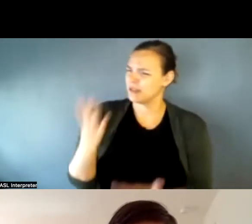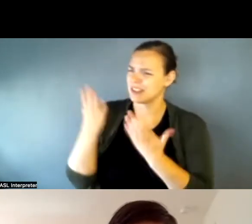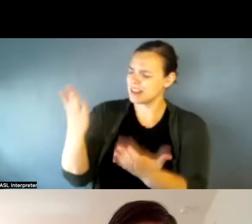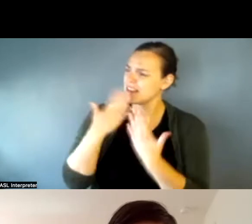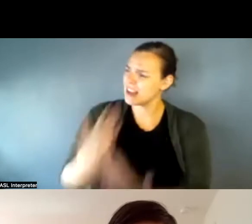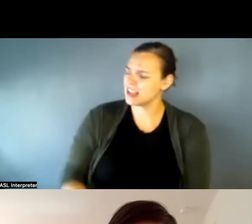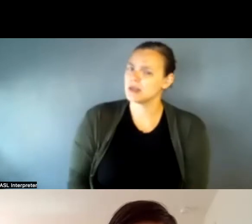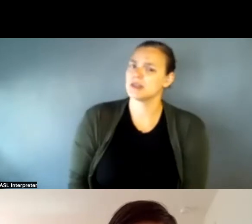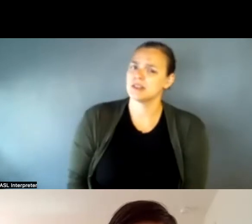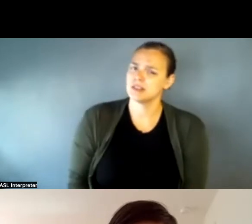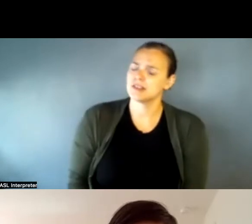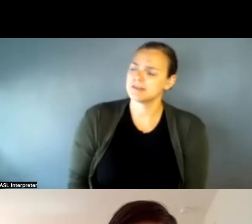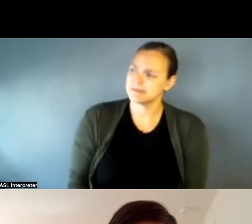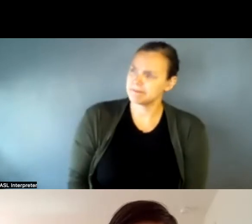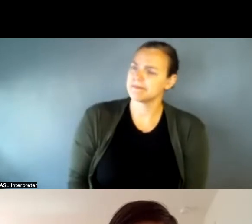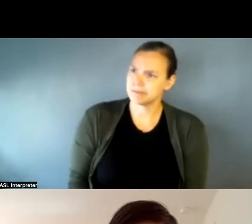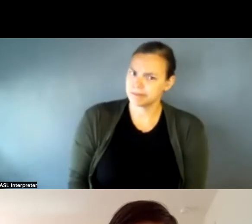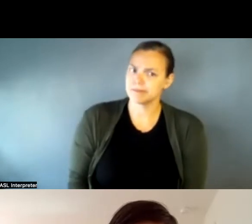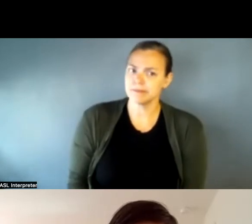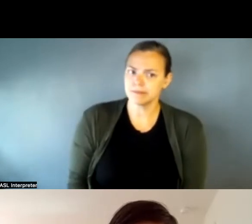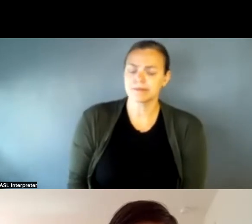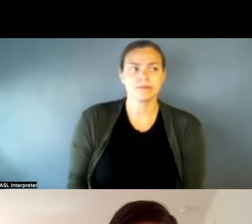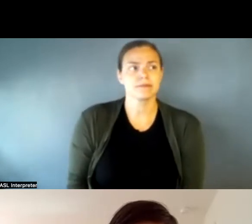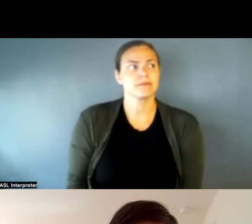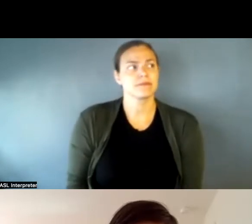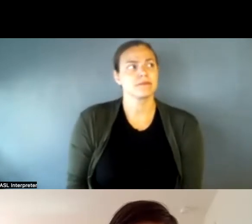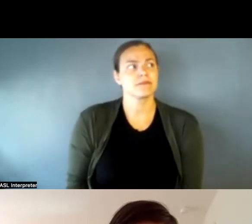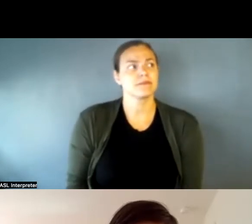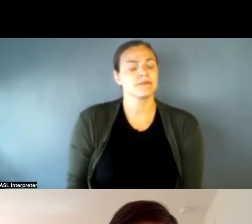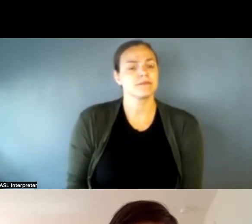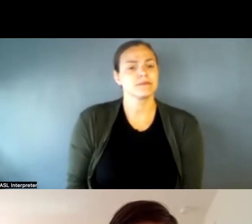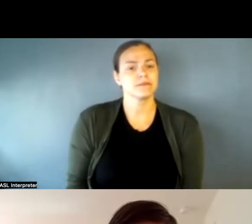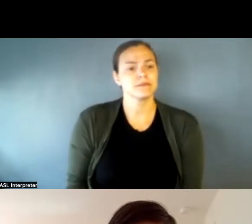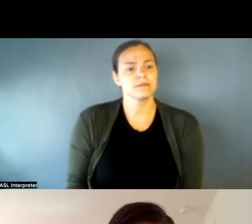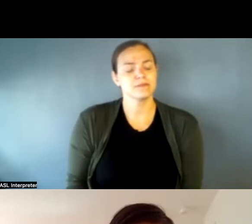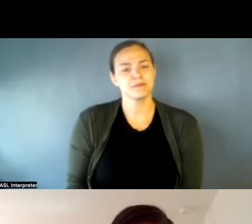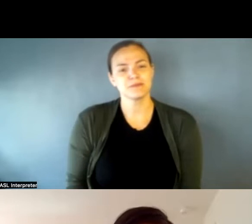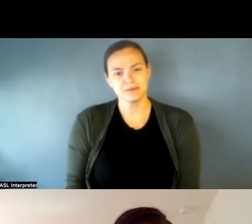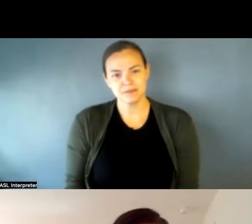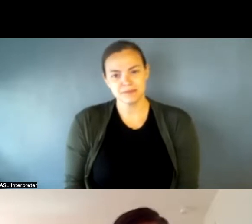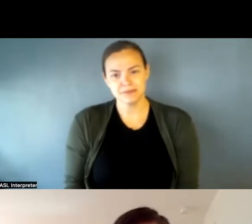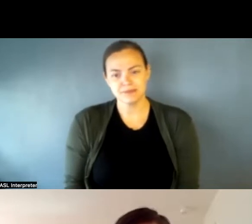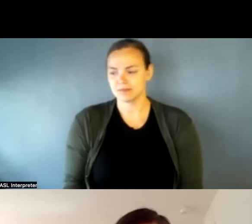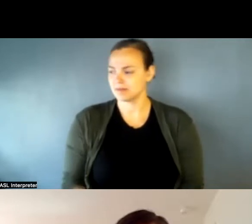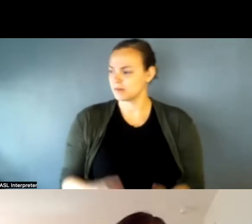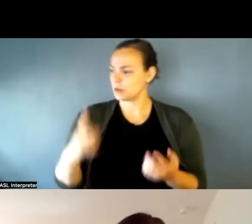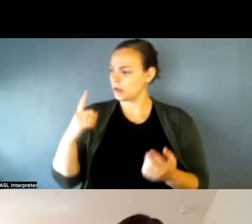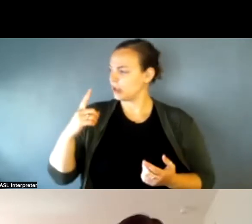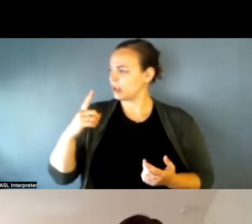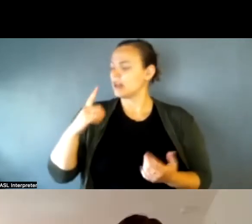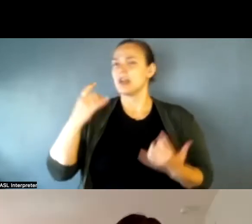you. And when it comes to actually thinking about how, cities can